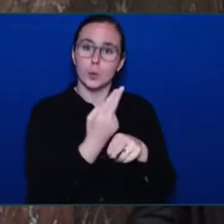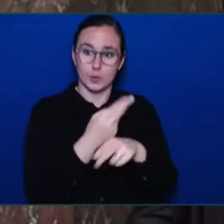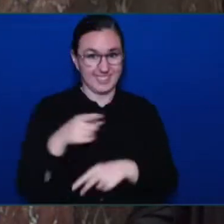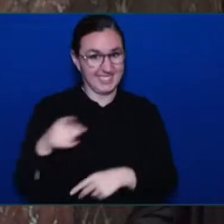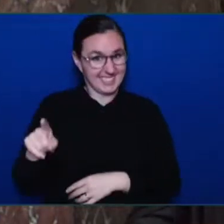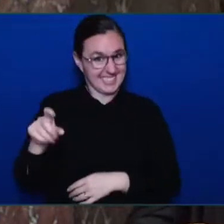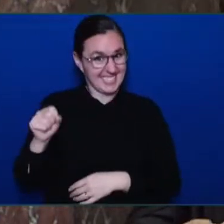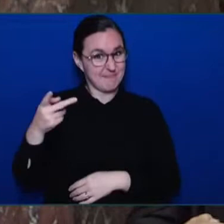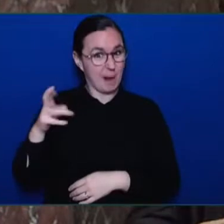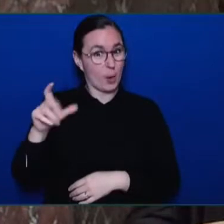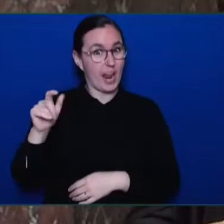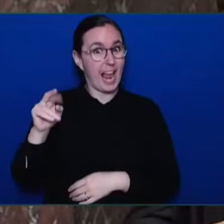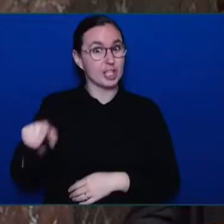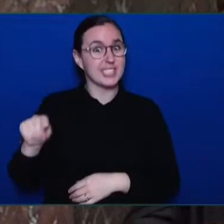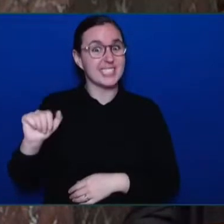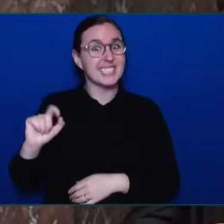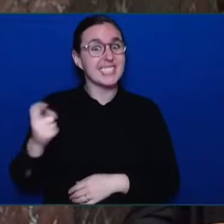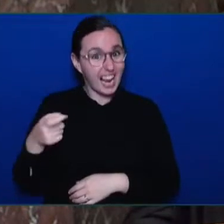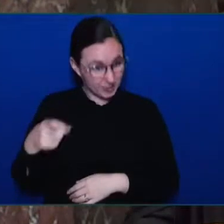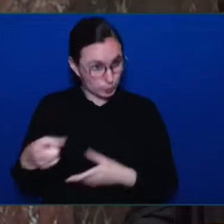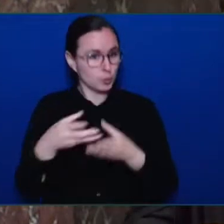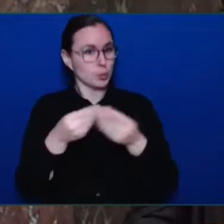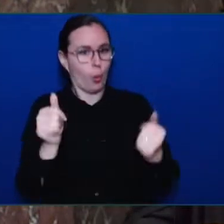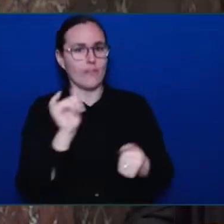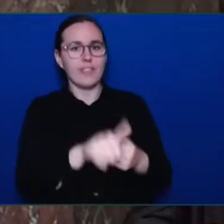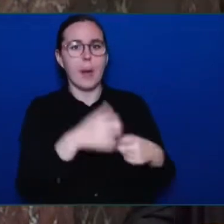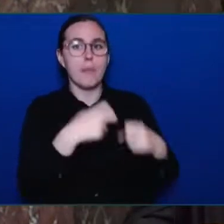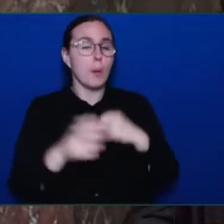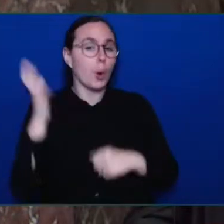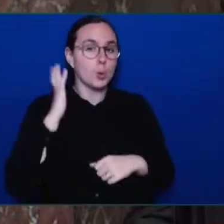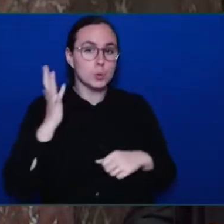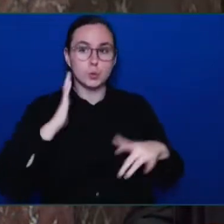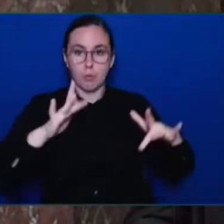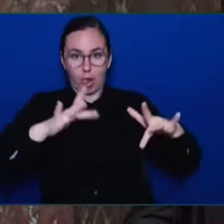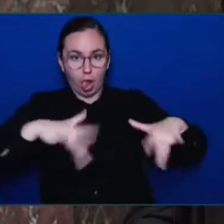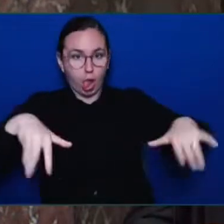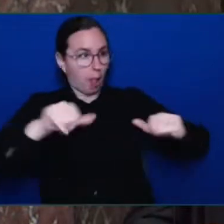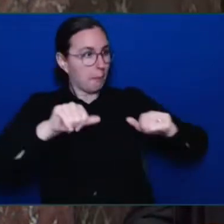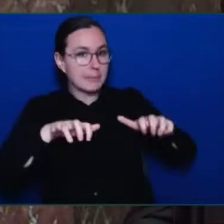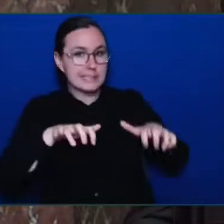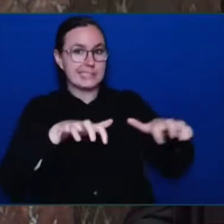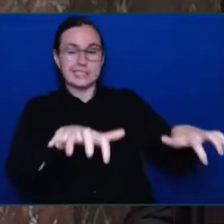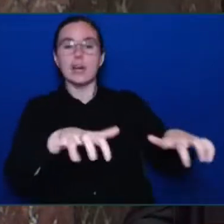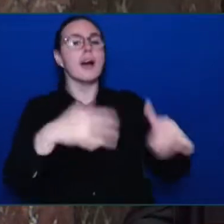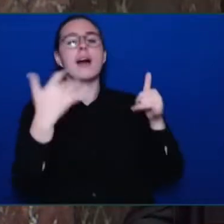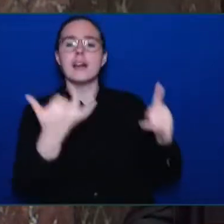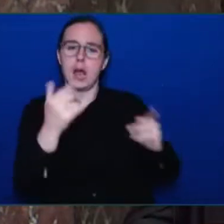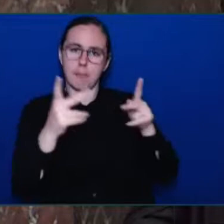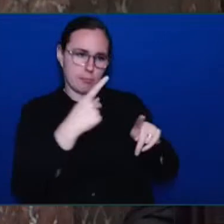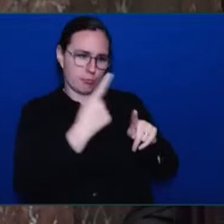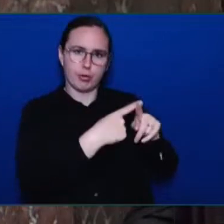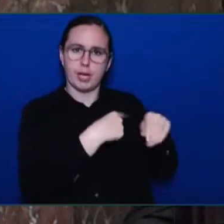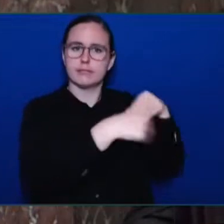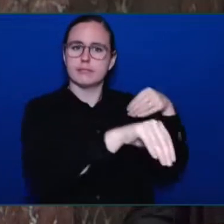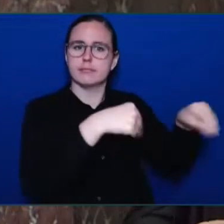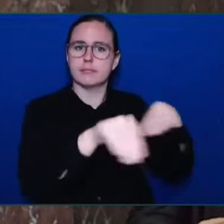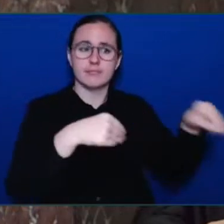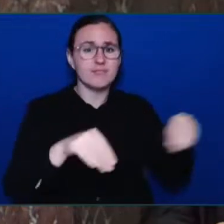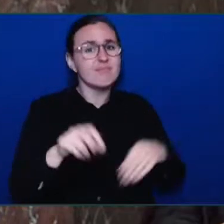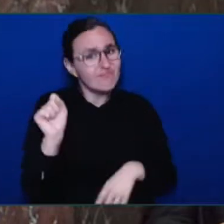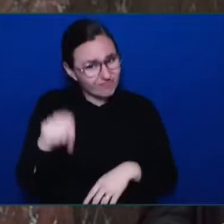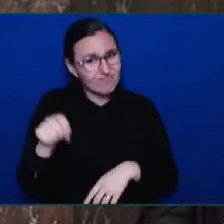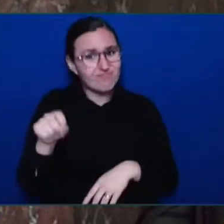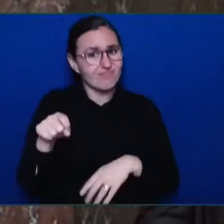The housing starts, Mr. Speaker, are at record highs in our province. And as I said, Mr. Speaker, we have capped the annual